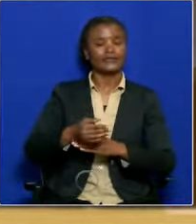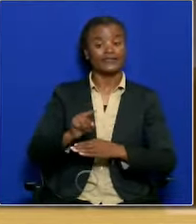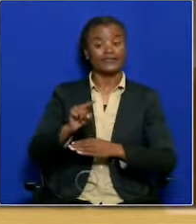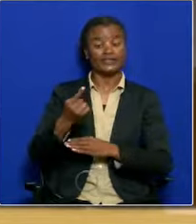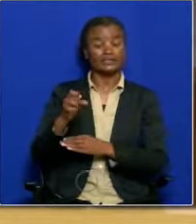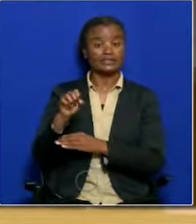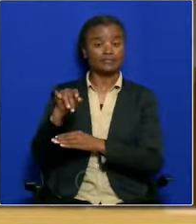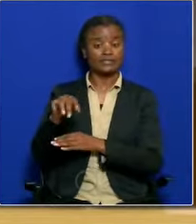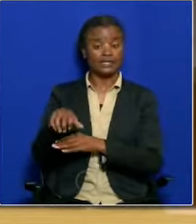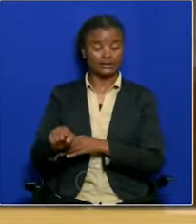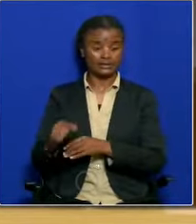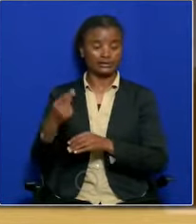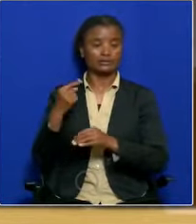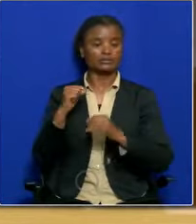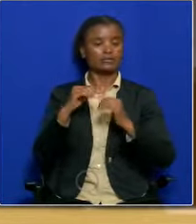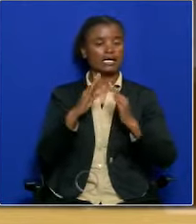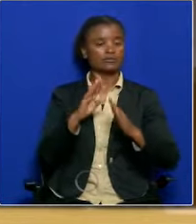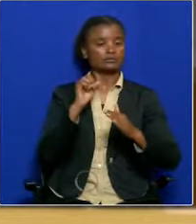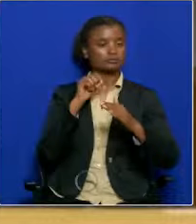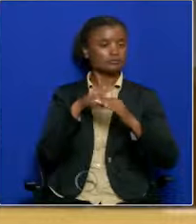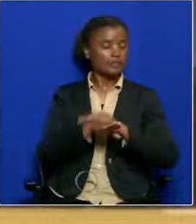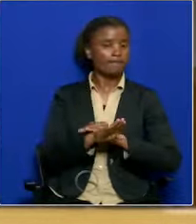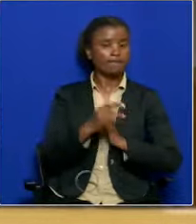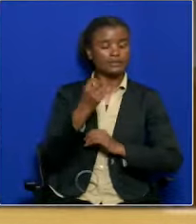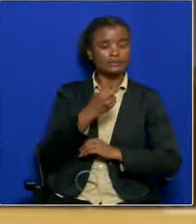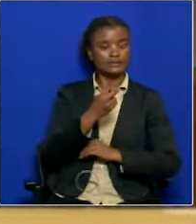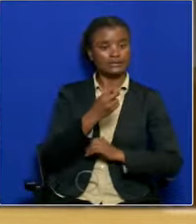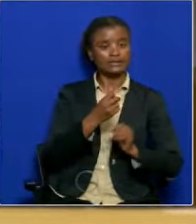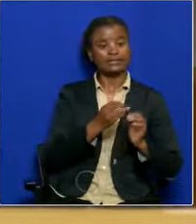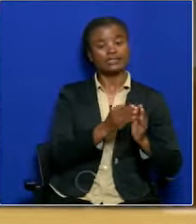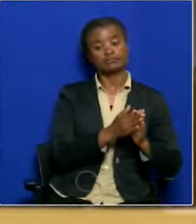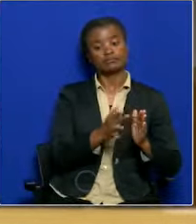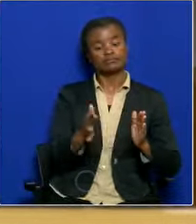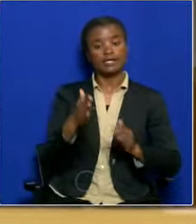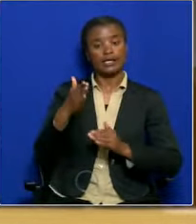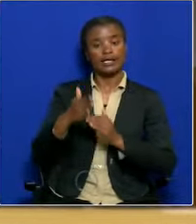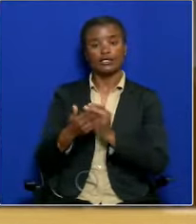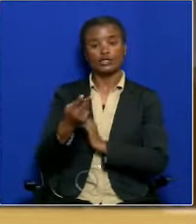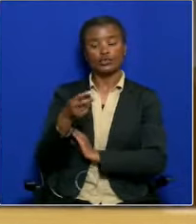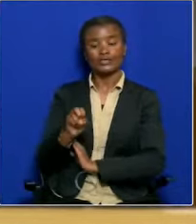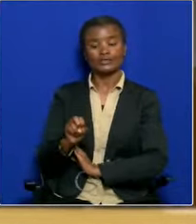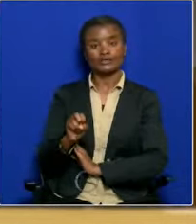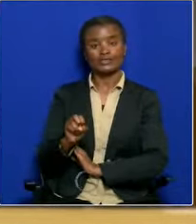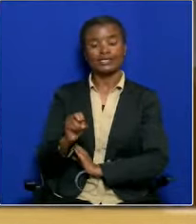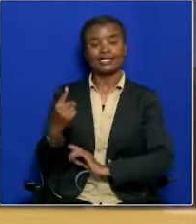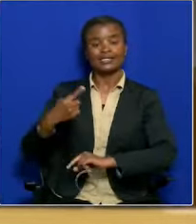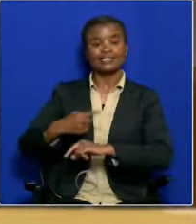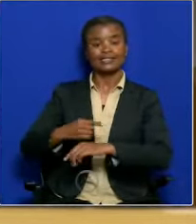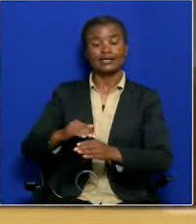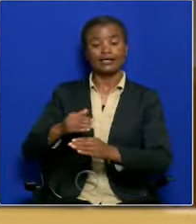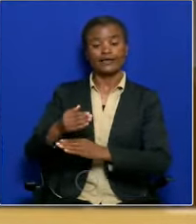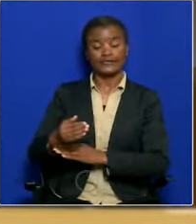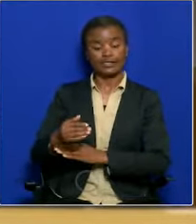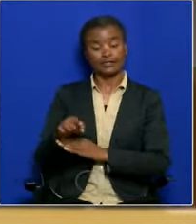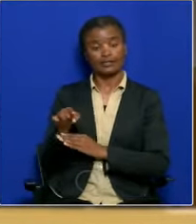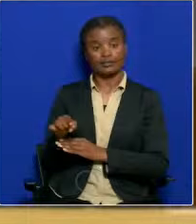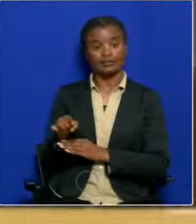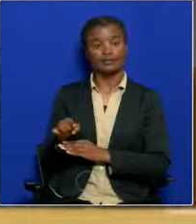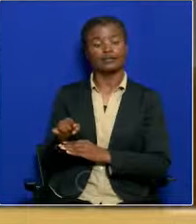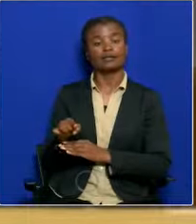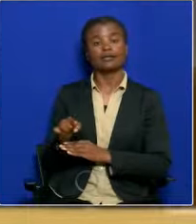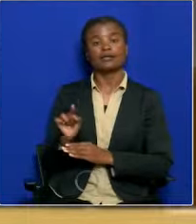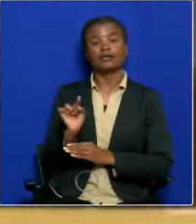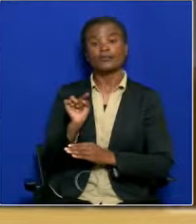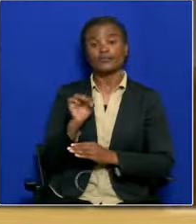ending on the 20th of December, a day after the last operation, you've got this mass of exchanges,